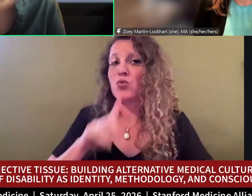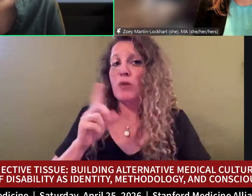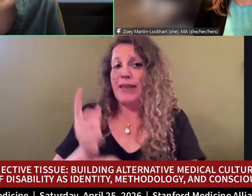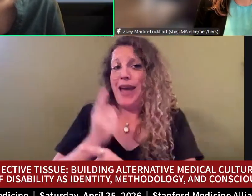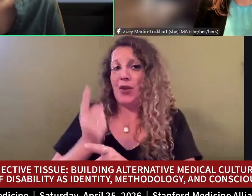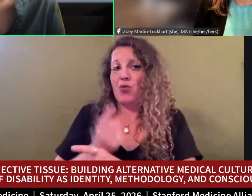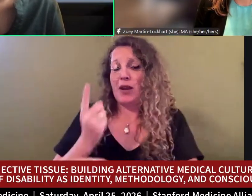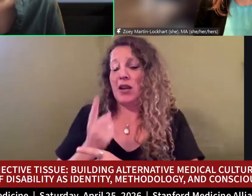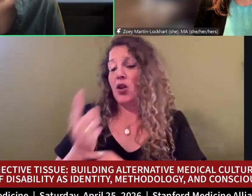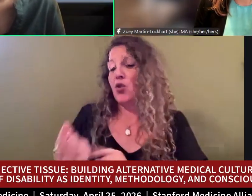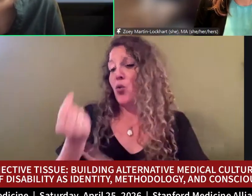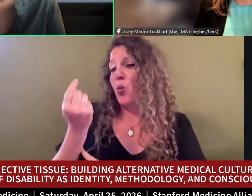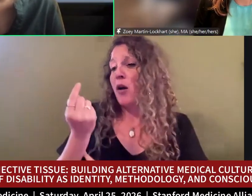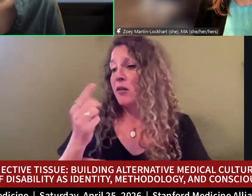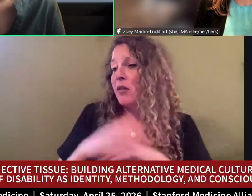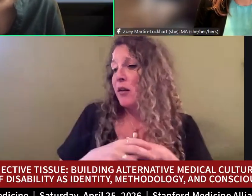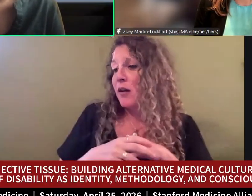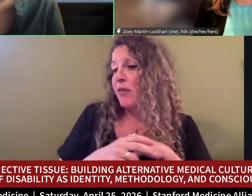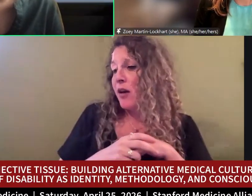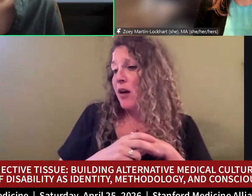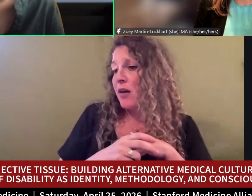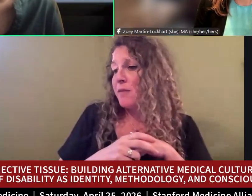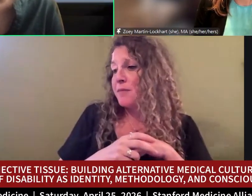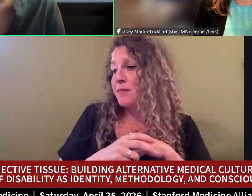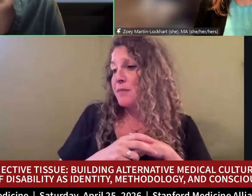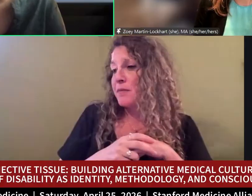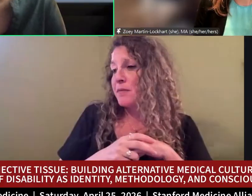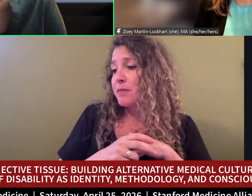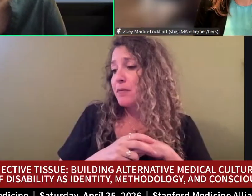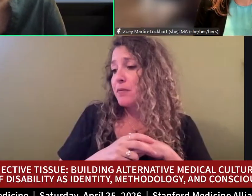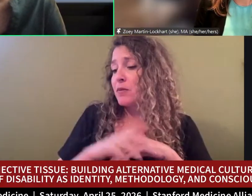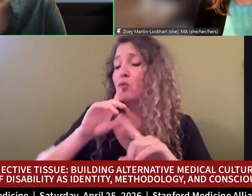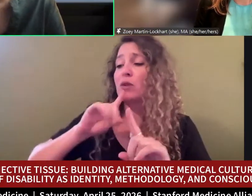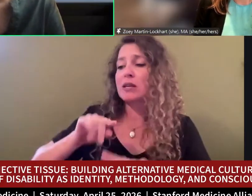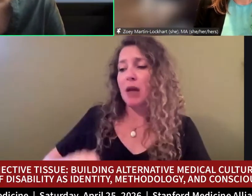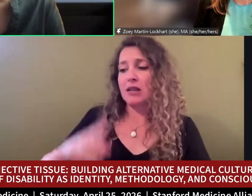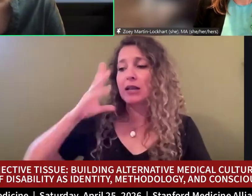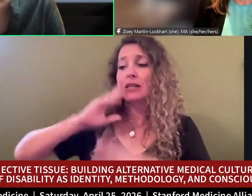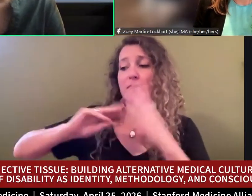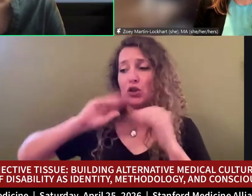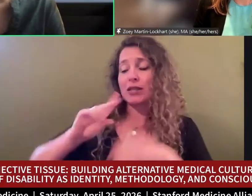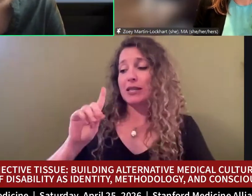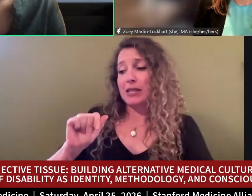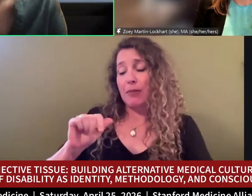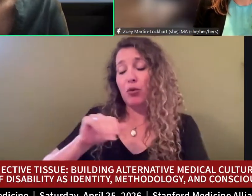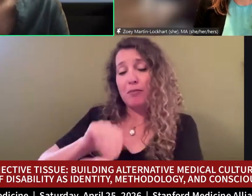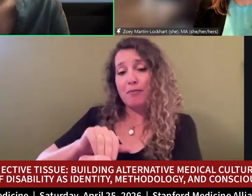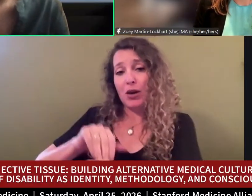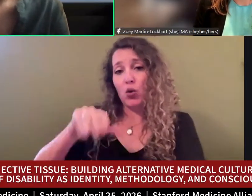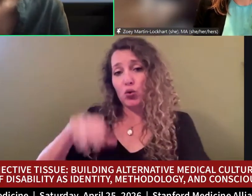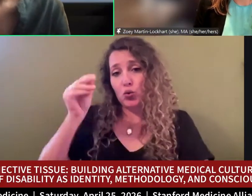accurate to one of the respondents' experiences as a disabled medical student.